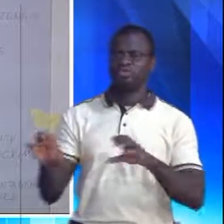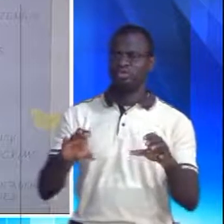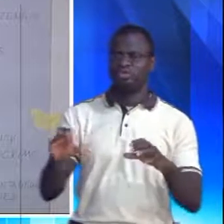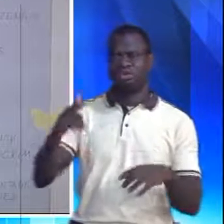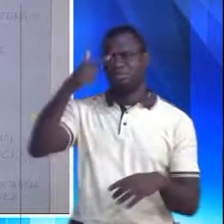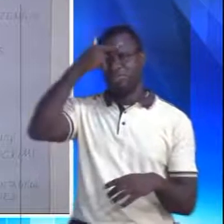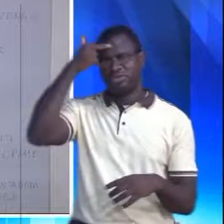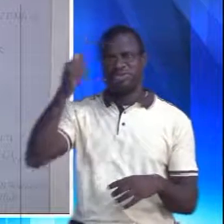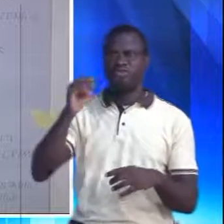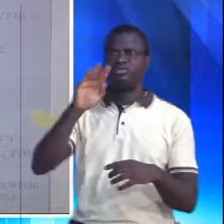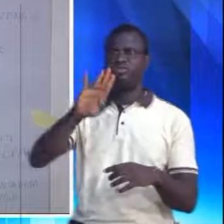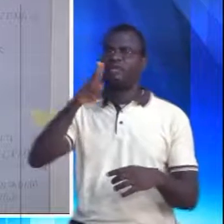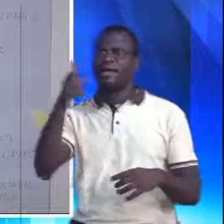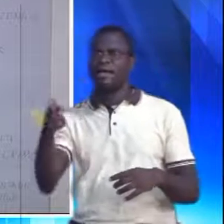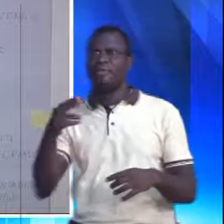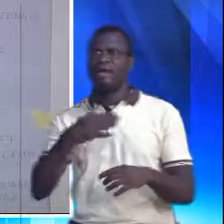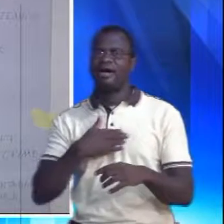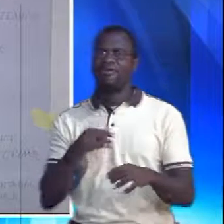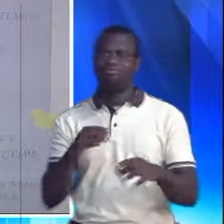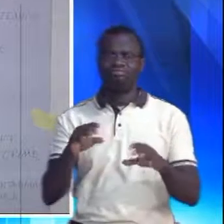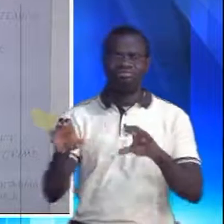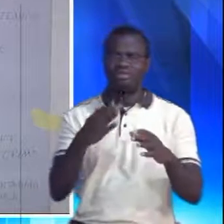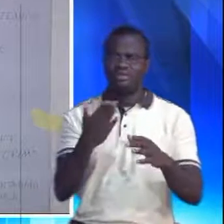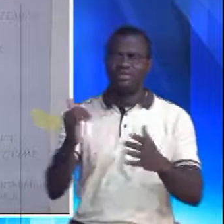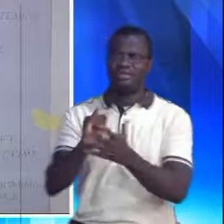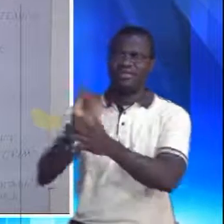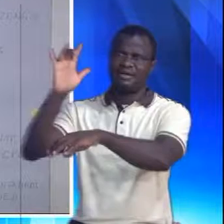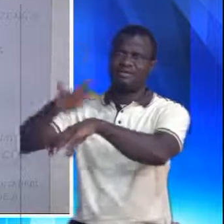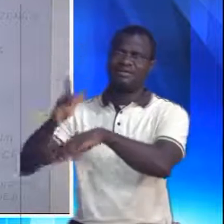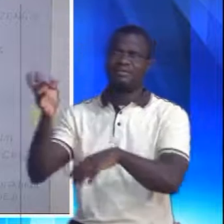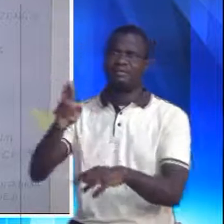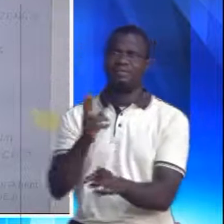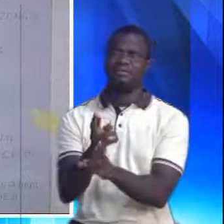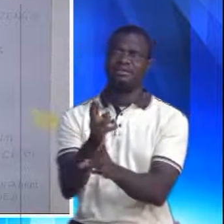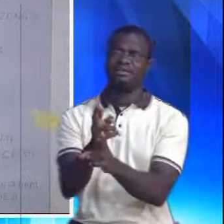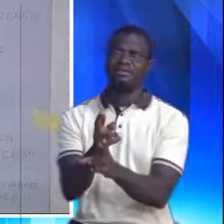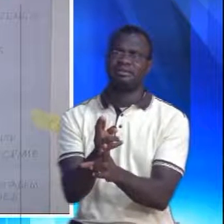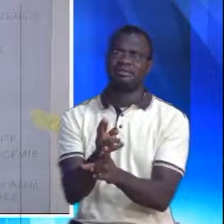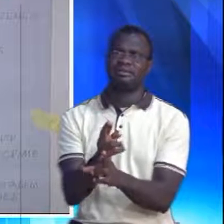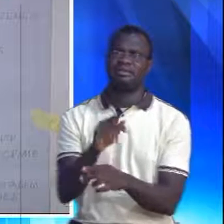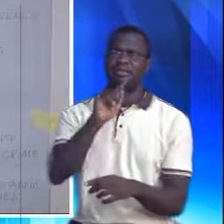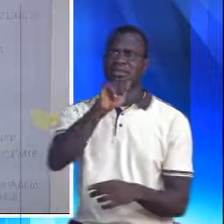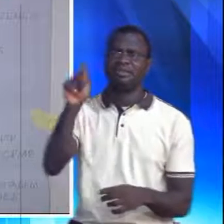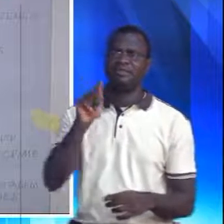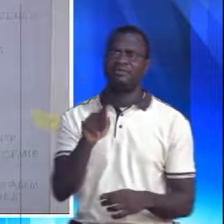when the country is threatened by war. When the country is threatened by war,